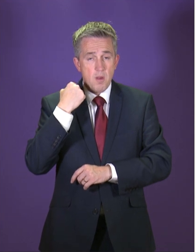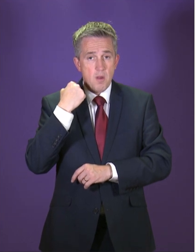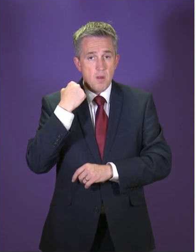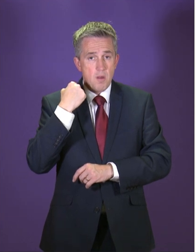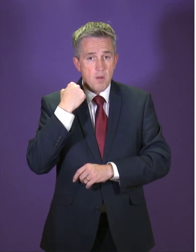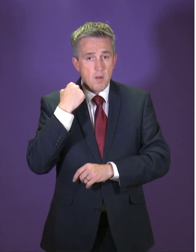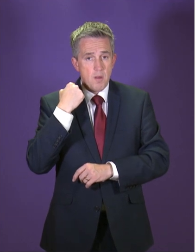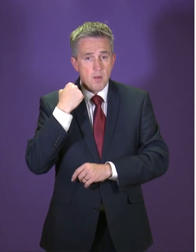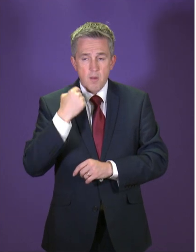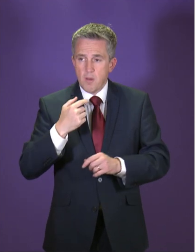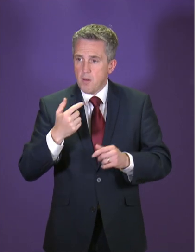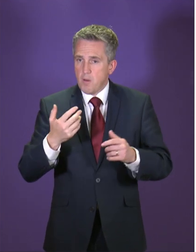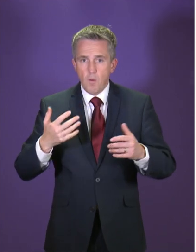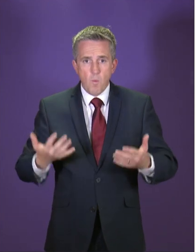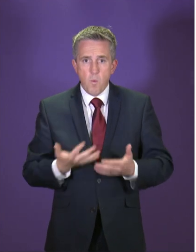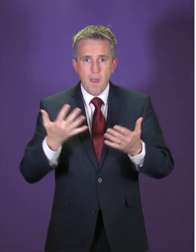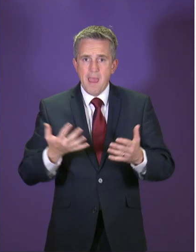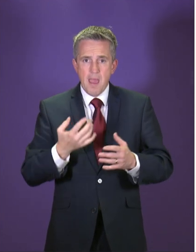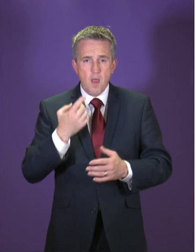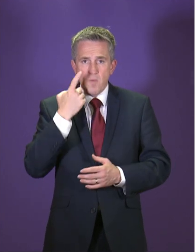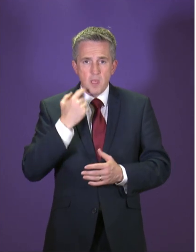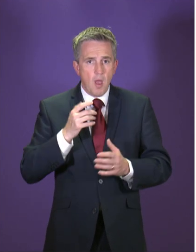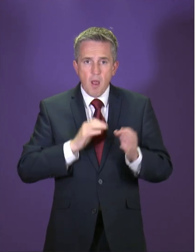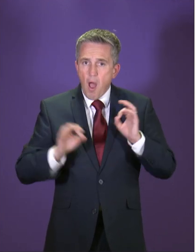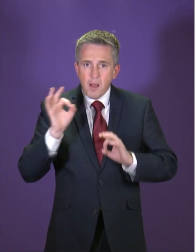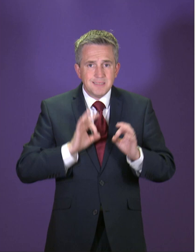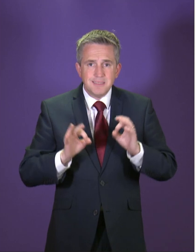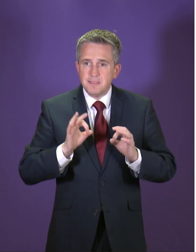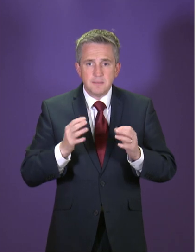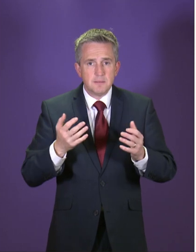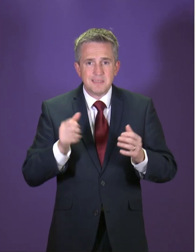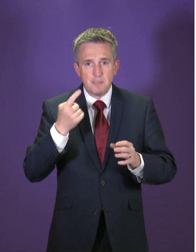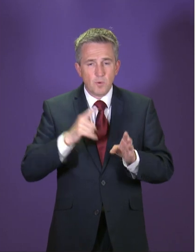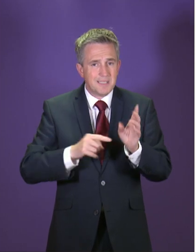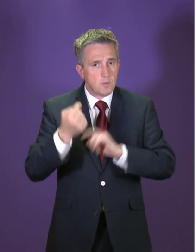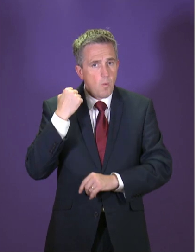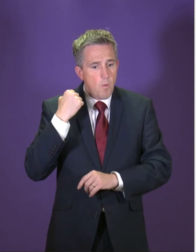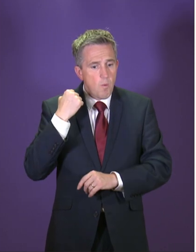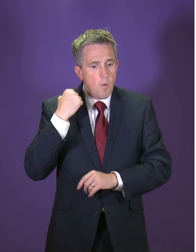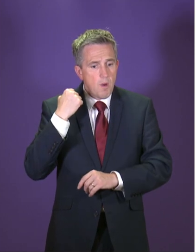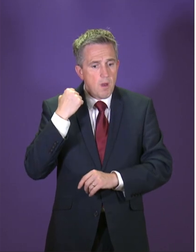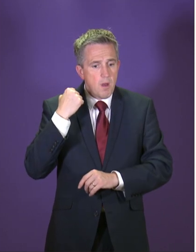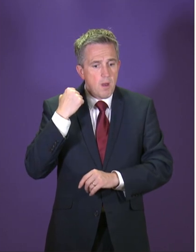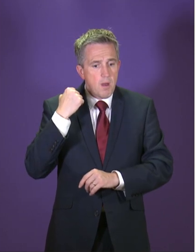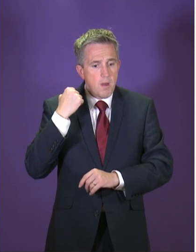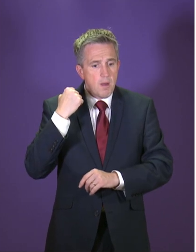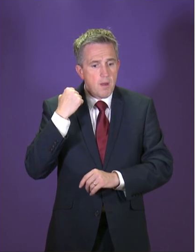where were some of the young artists that we had? 61 years